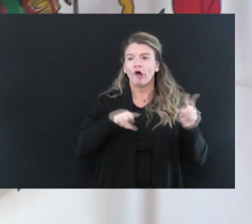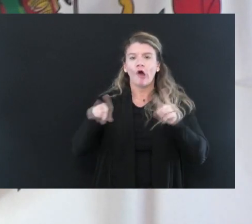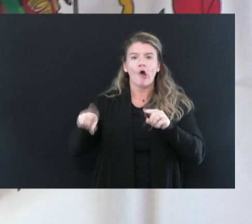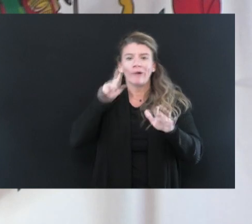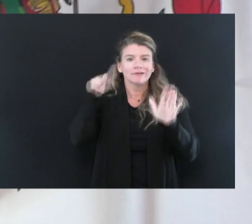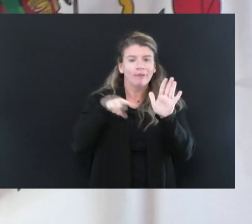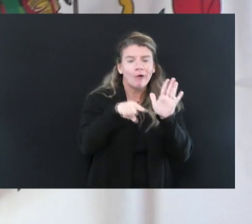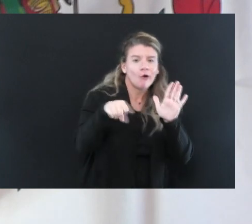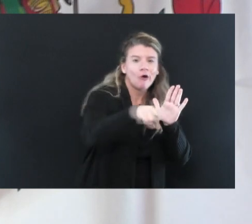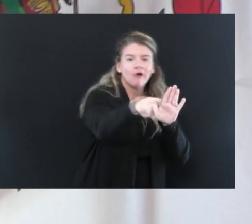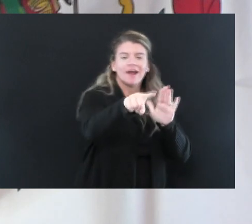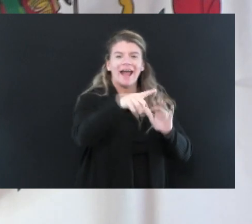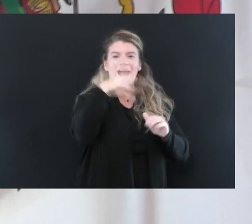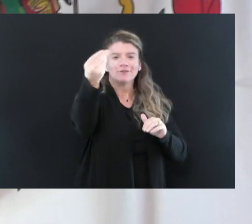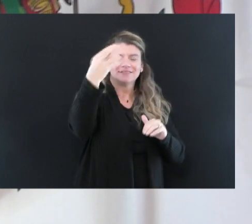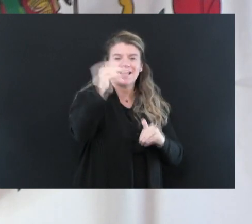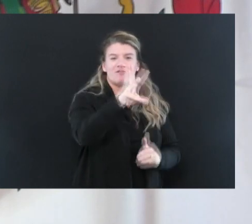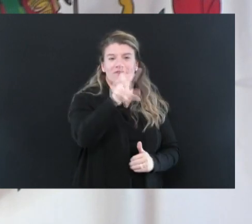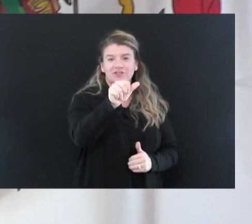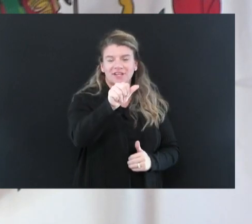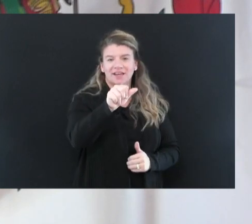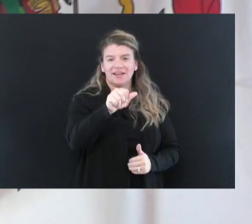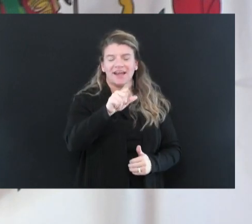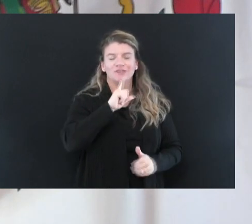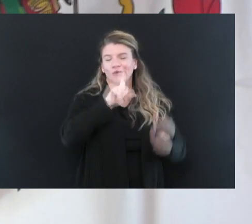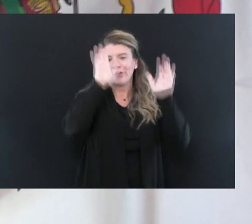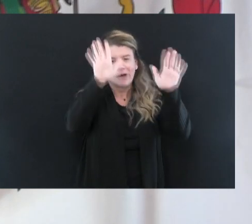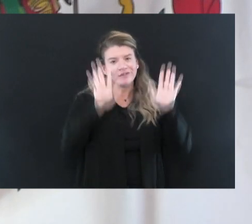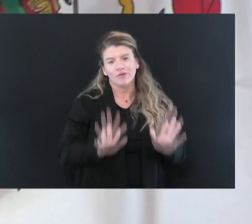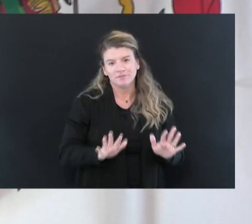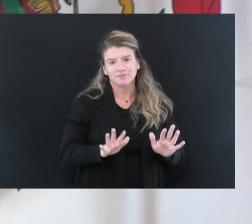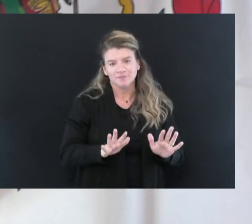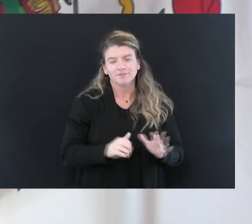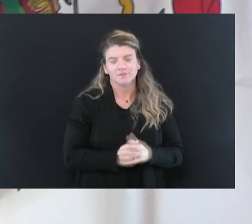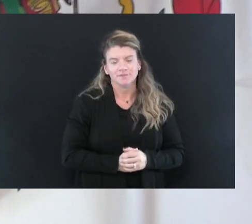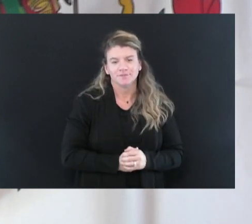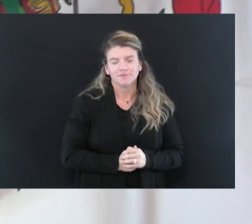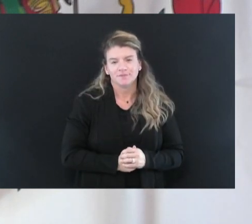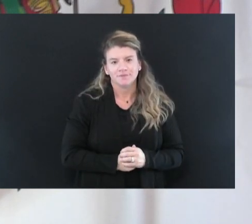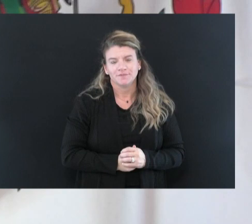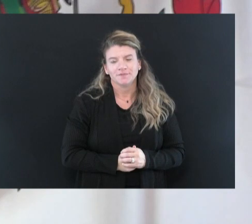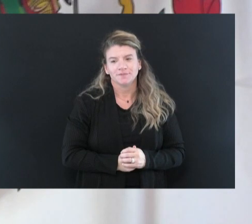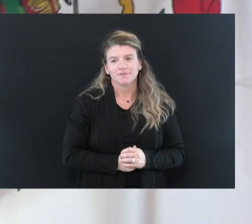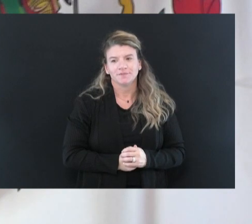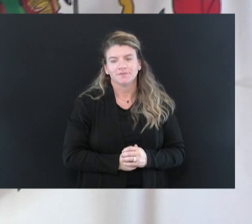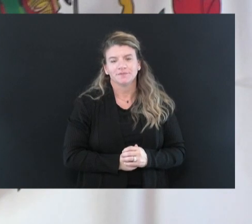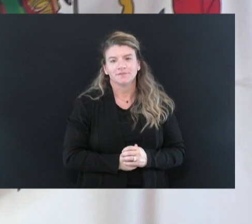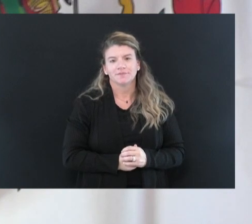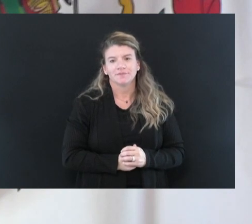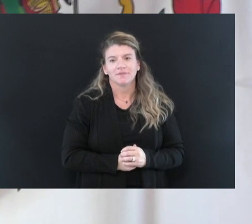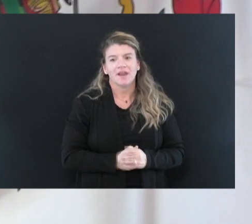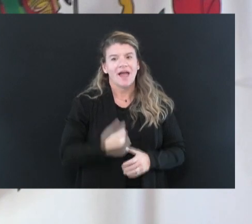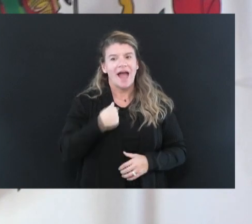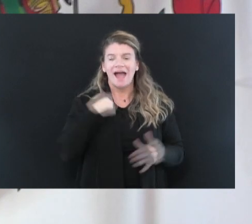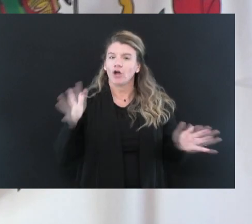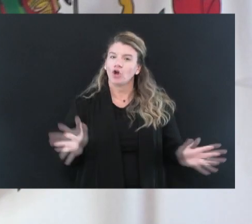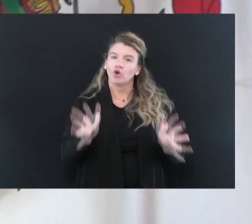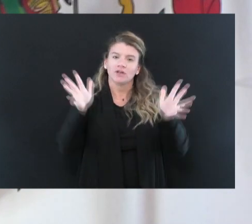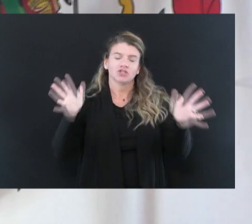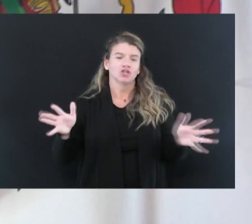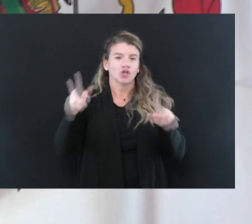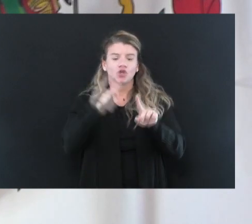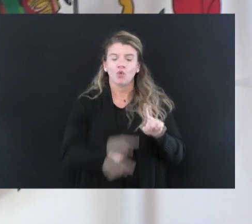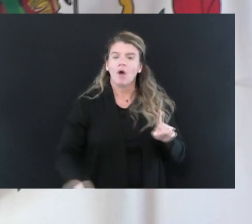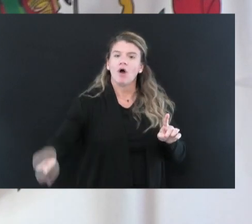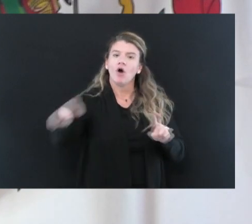and seeing the wonderful outdoors and all the splendor of West Virginia. It's good stuff. I encourage all of you to